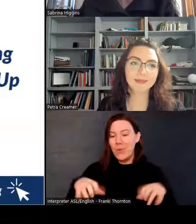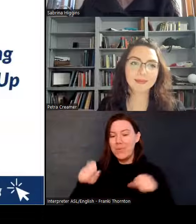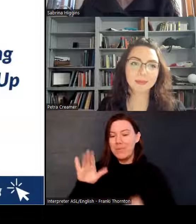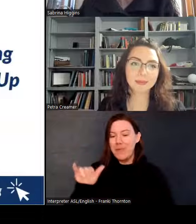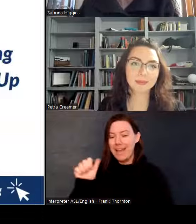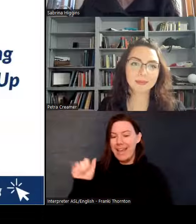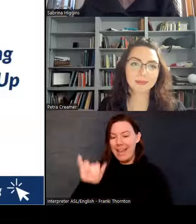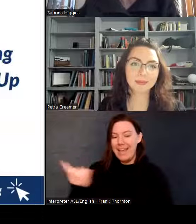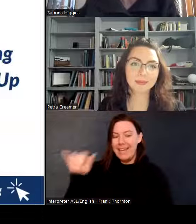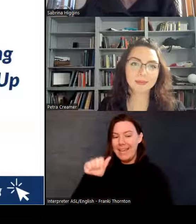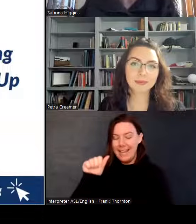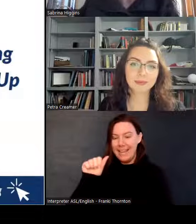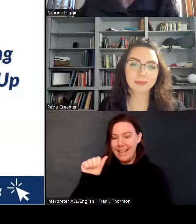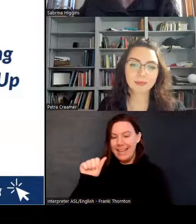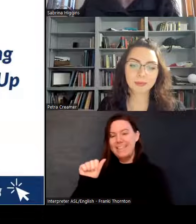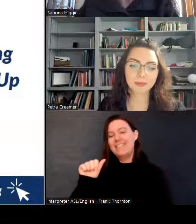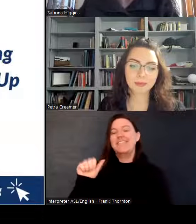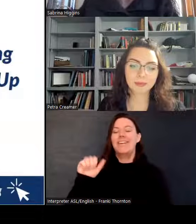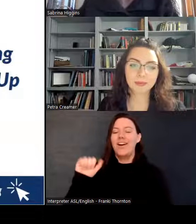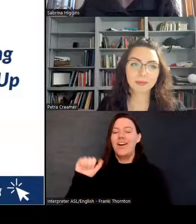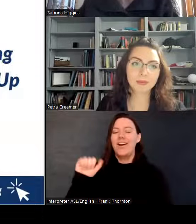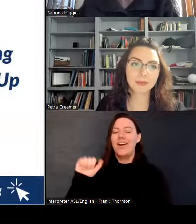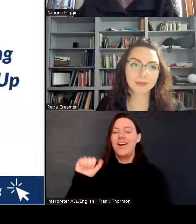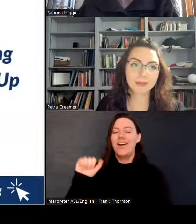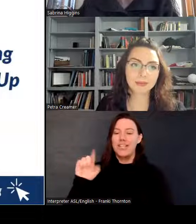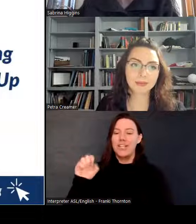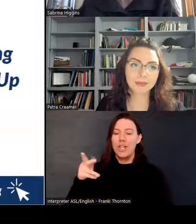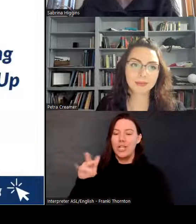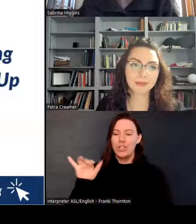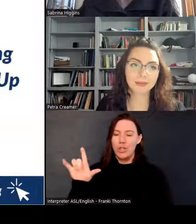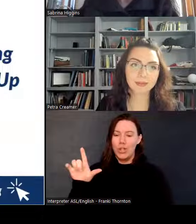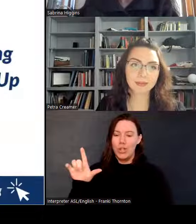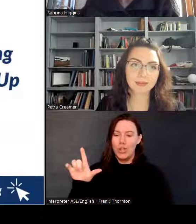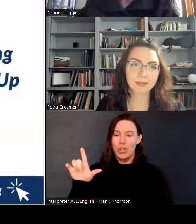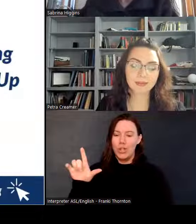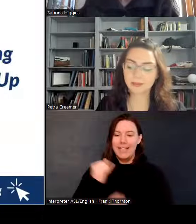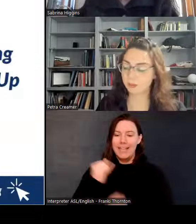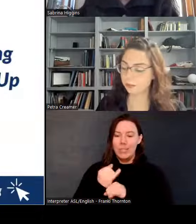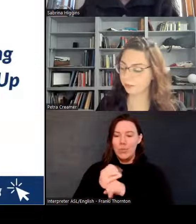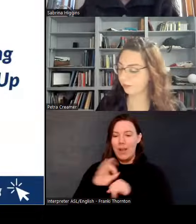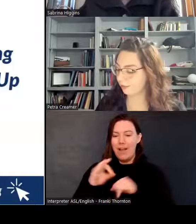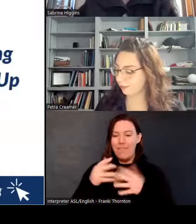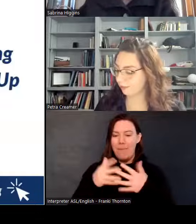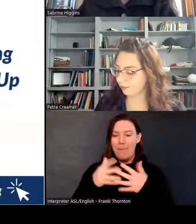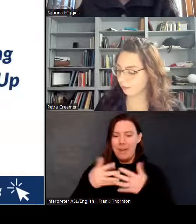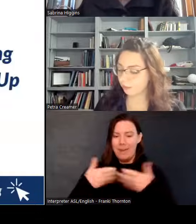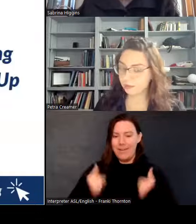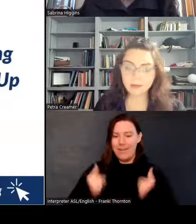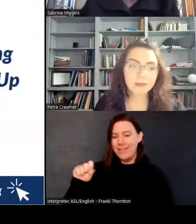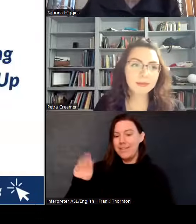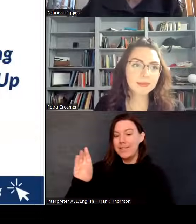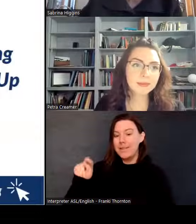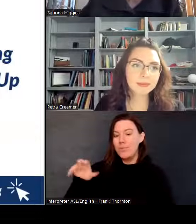Higgins, and I am the Vice President of the AIA for Societies. Now, Society Sunday